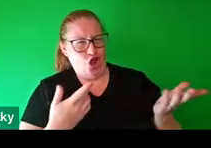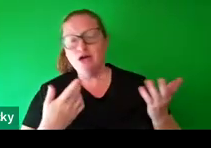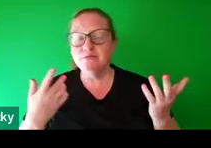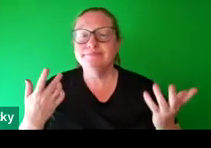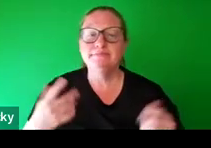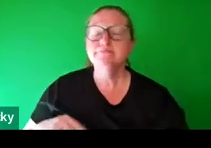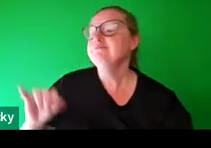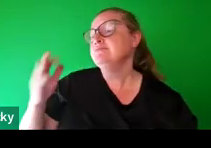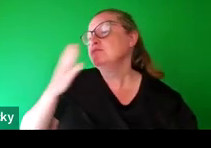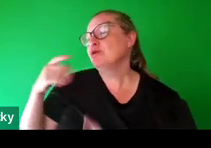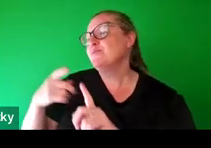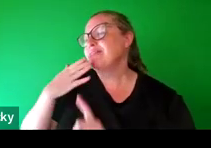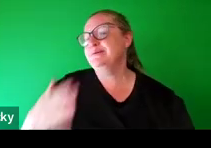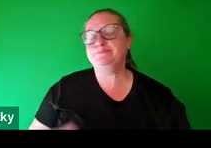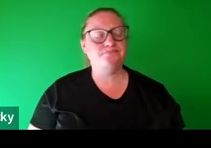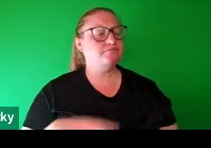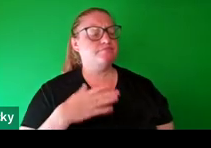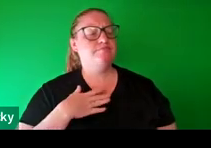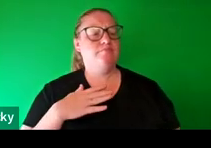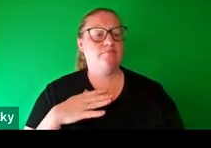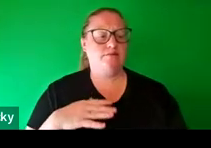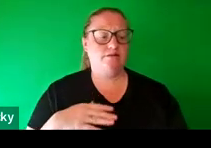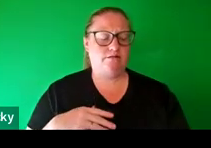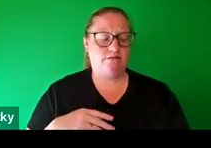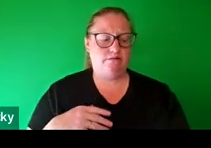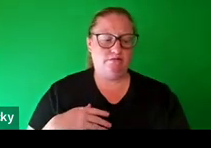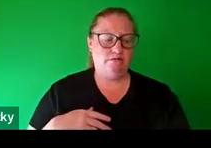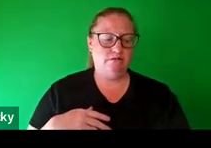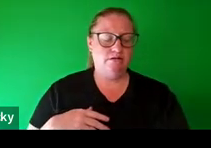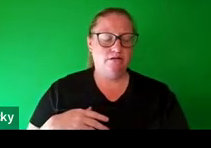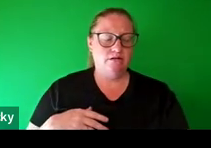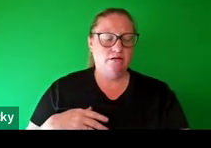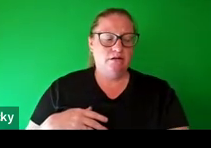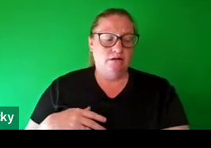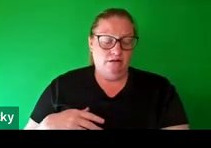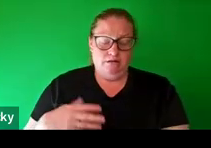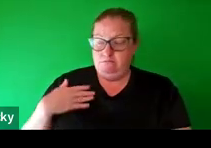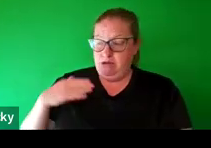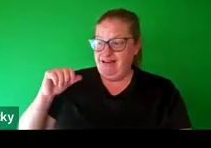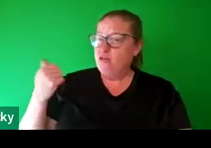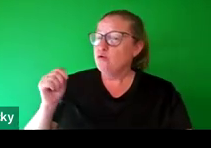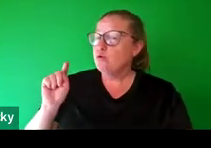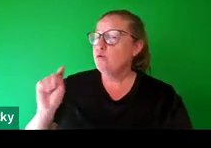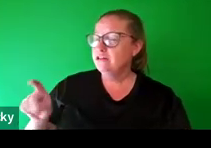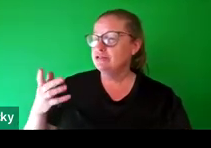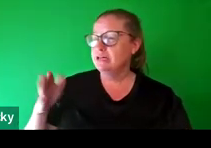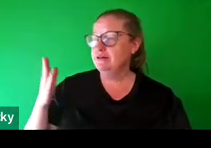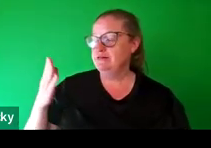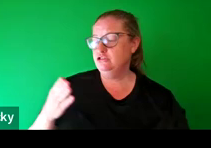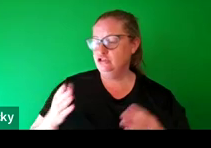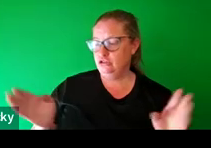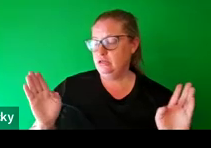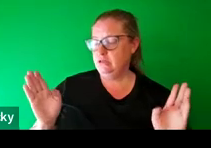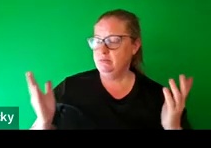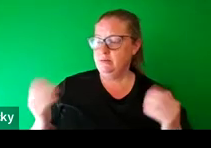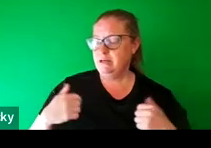Valid point, thank you. And then my other question, sort of generally, well, maybe